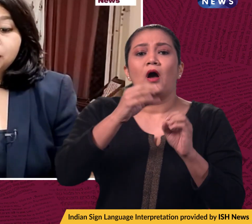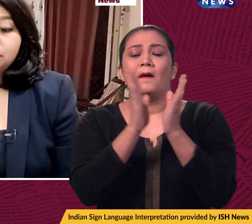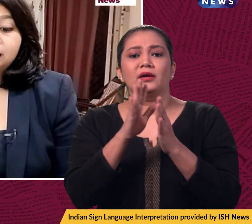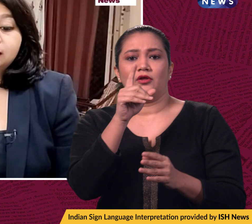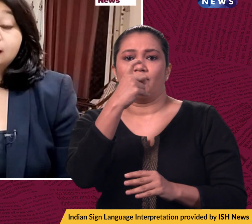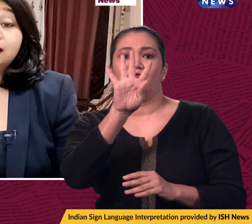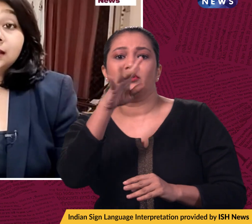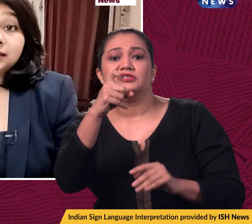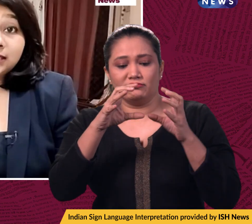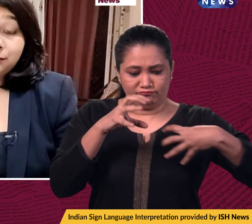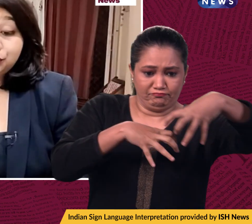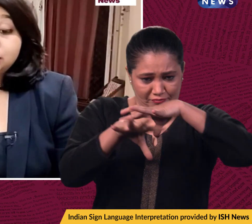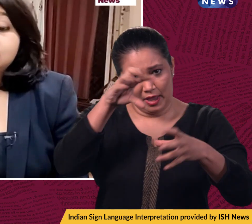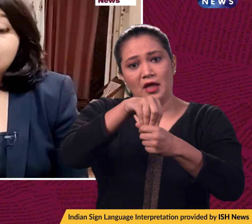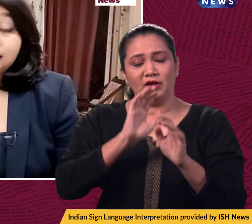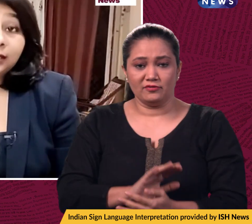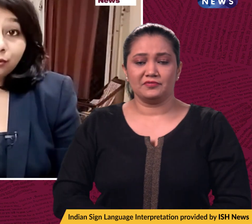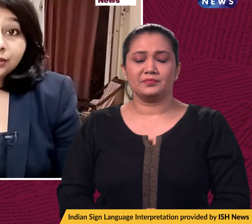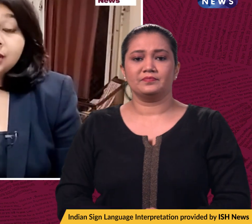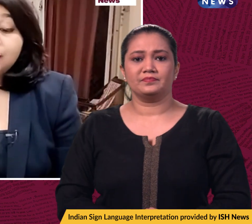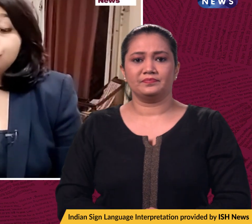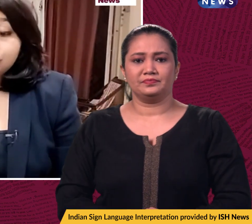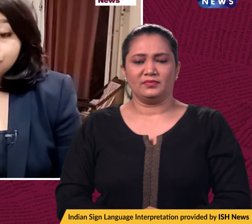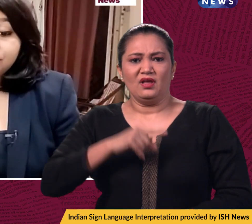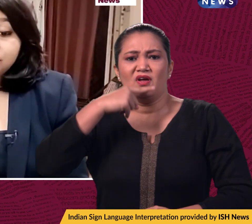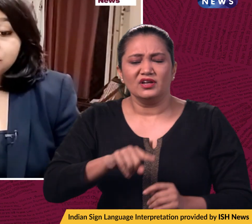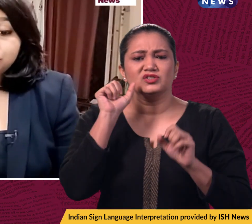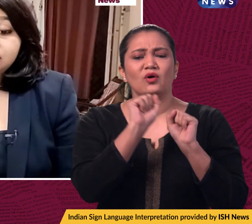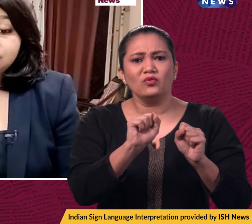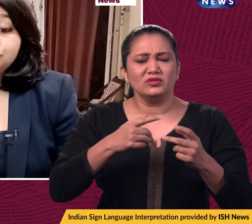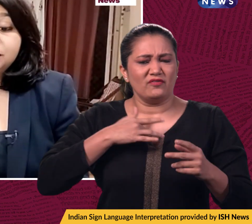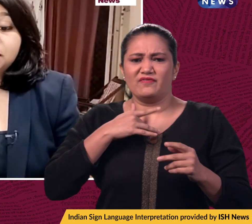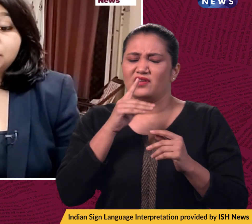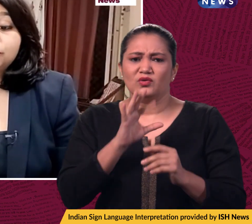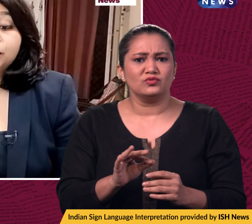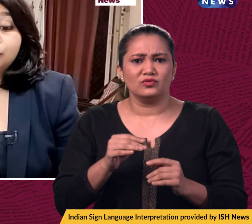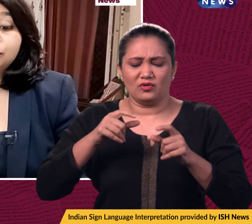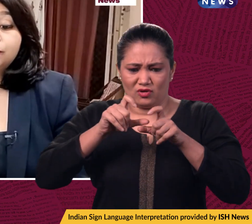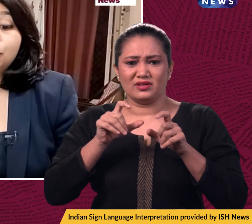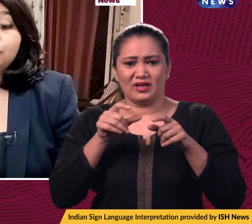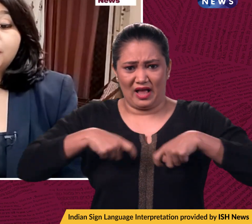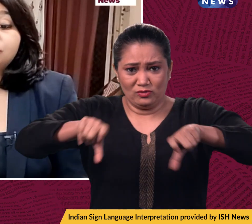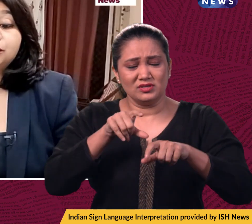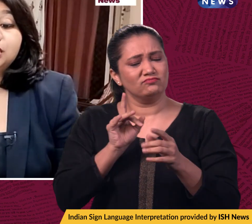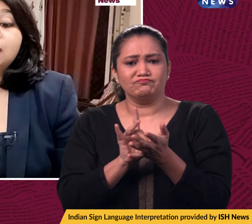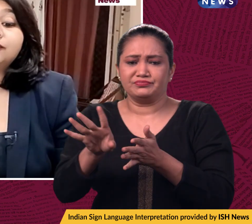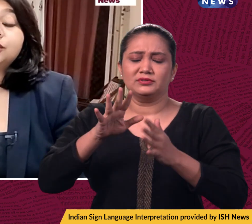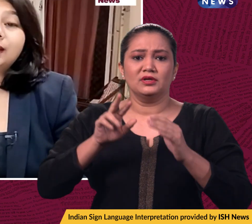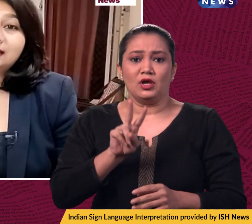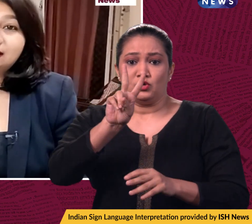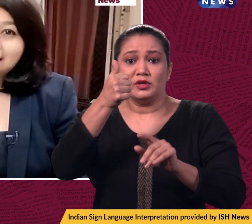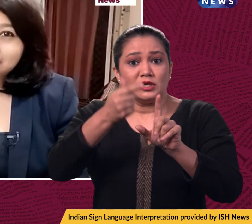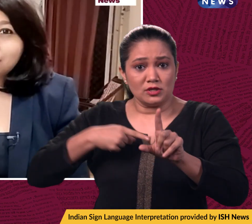of Ministers said in a statement that, and I quote, "The Russian Federation ceases to be a member of the Council of Europe as from today